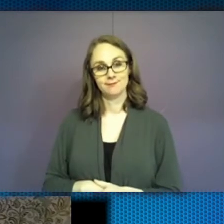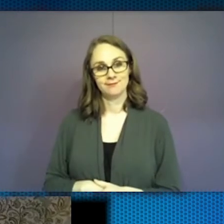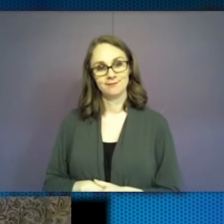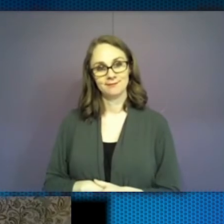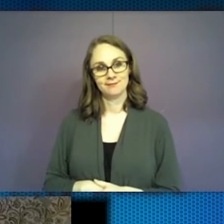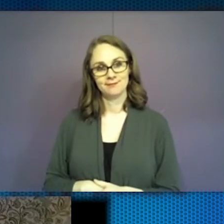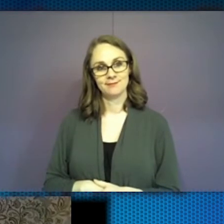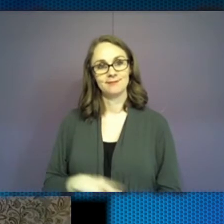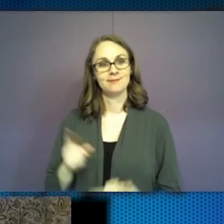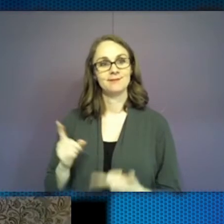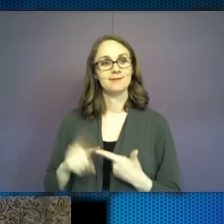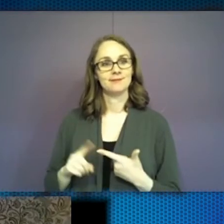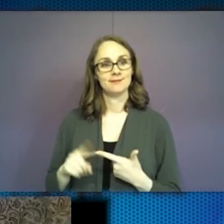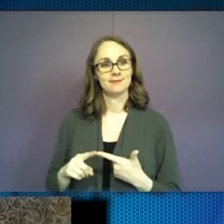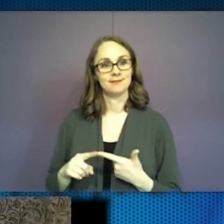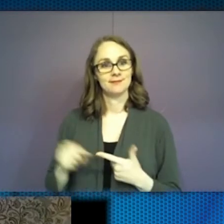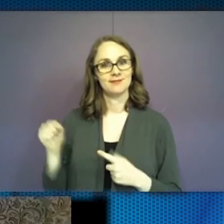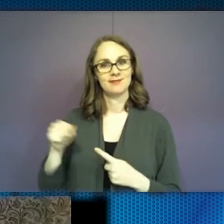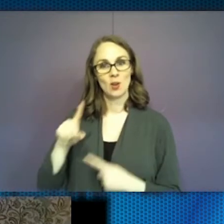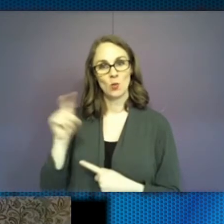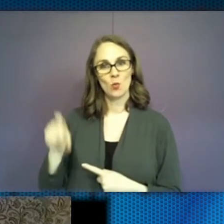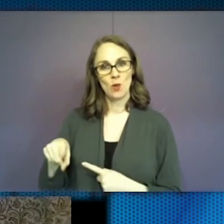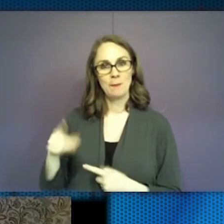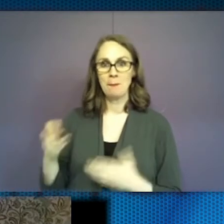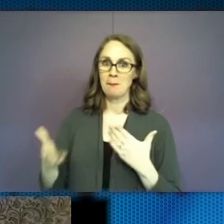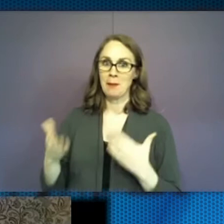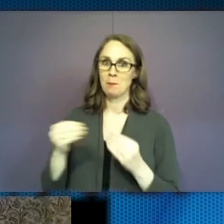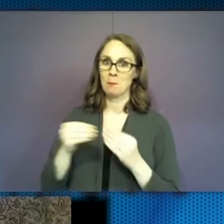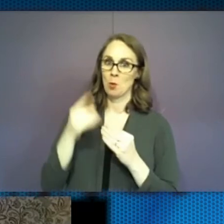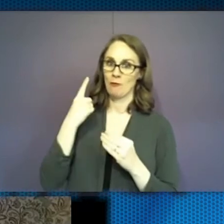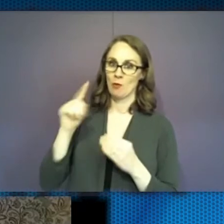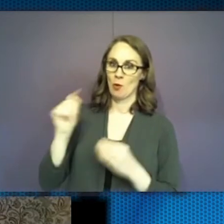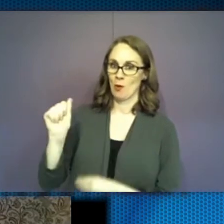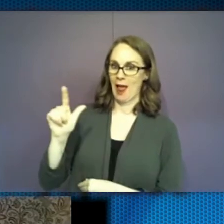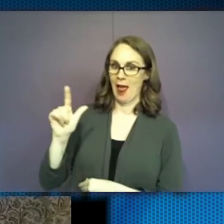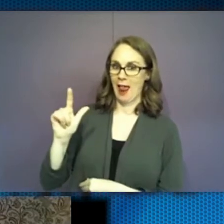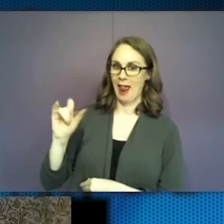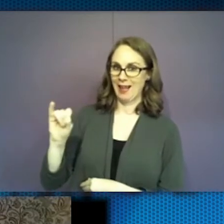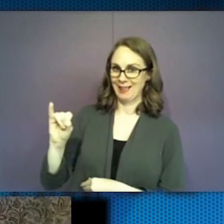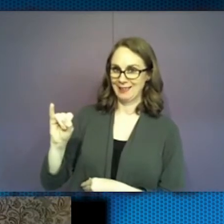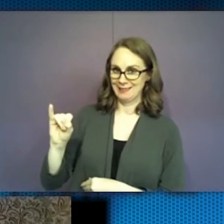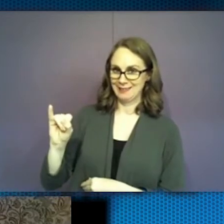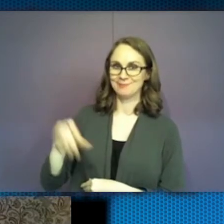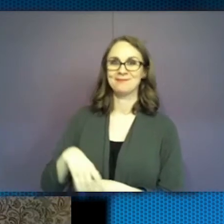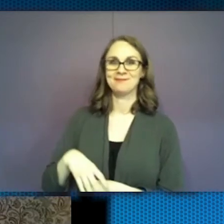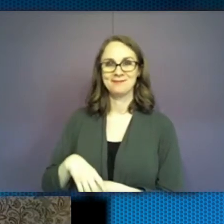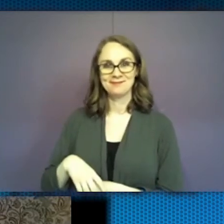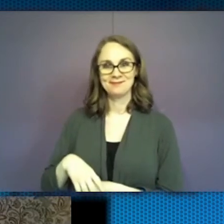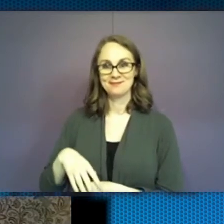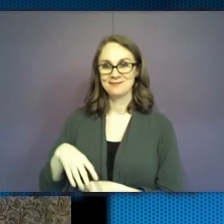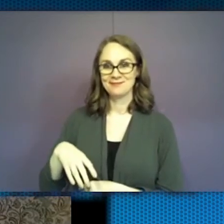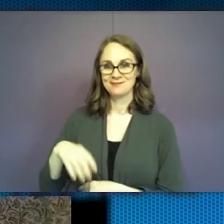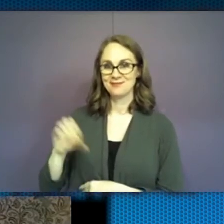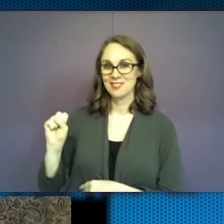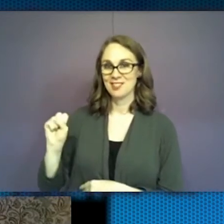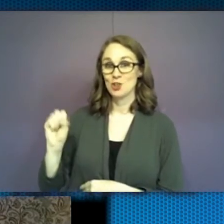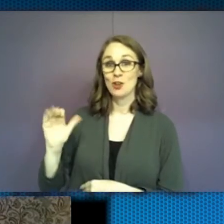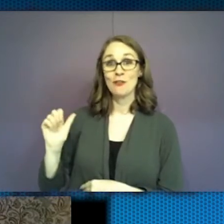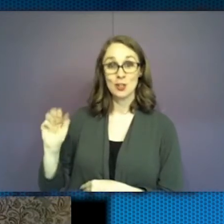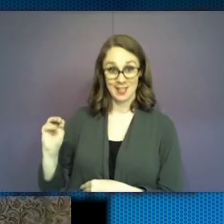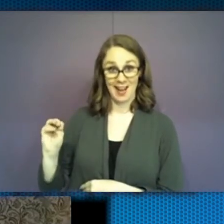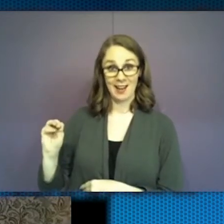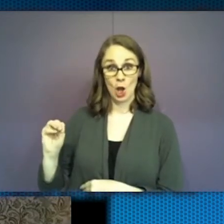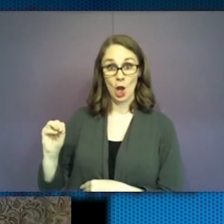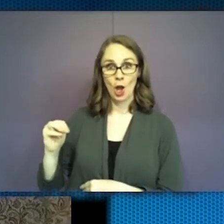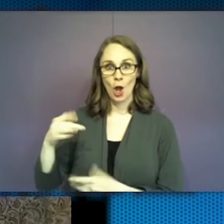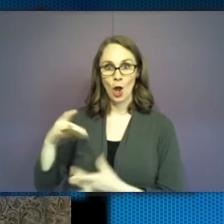And then this question might be more for Allie. Is Schifferstadt